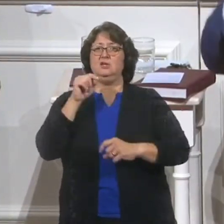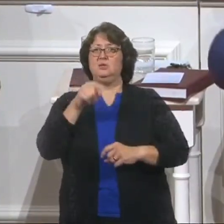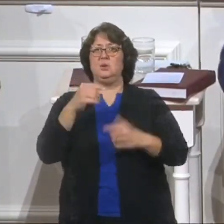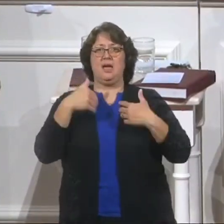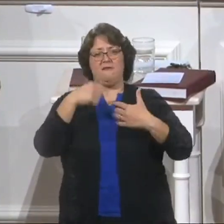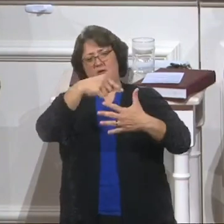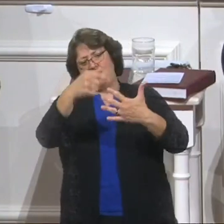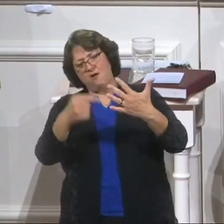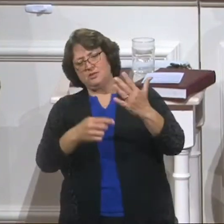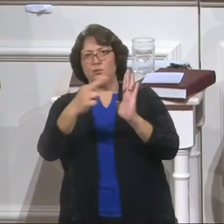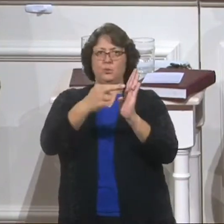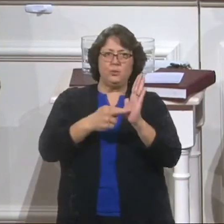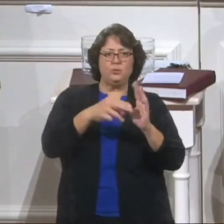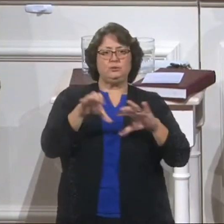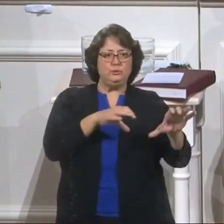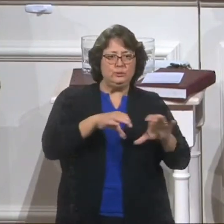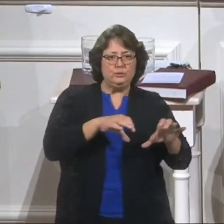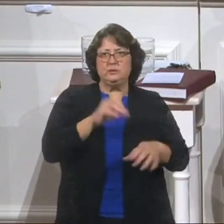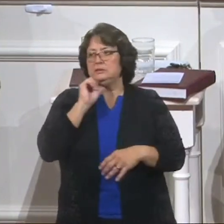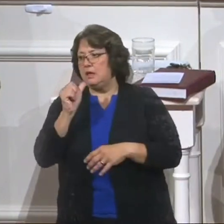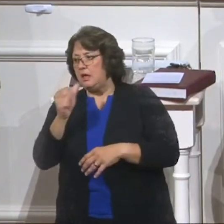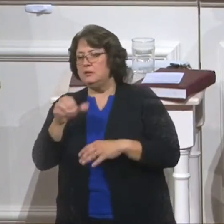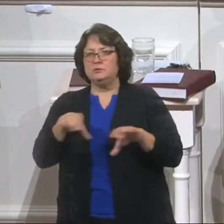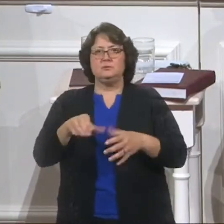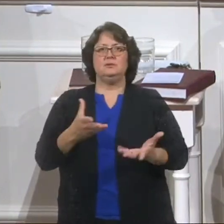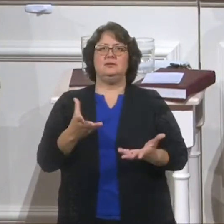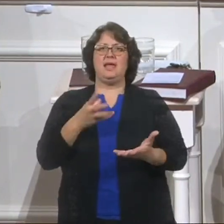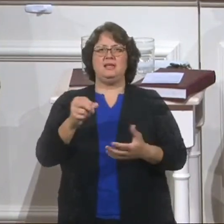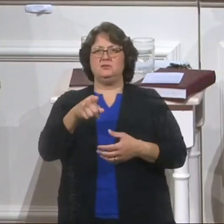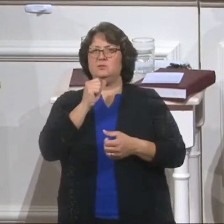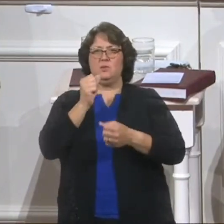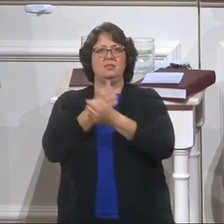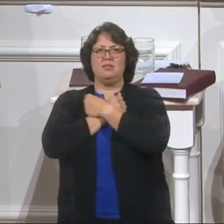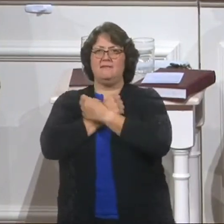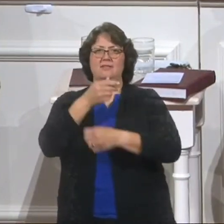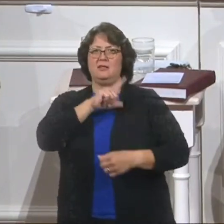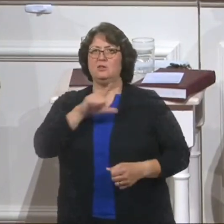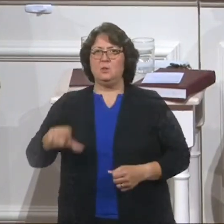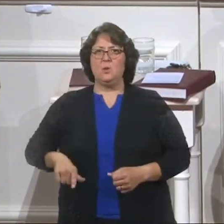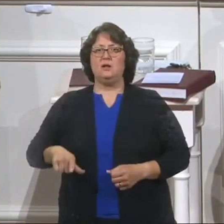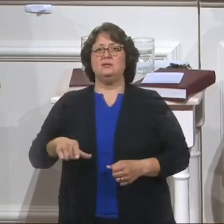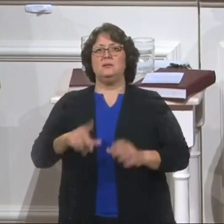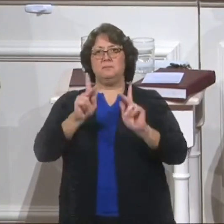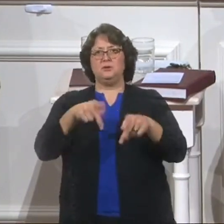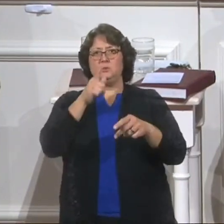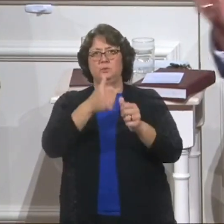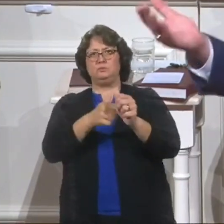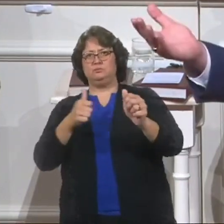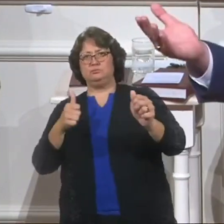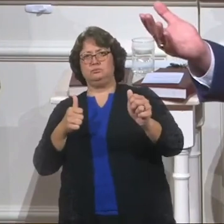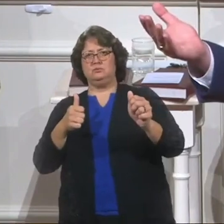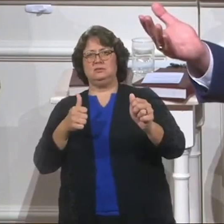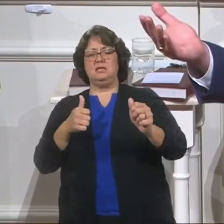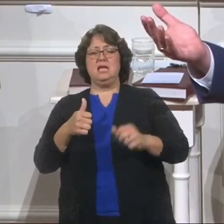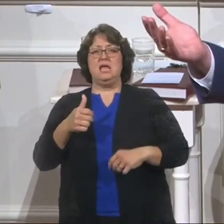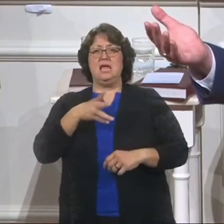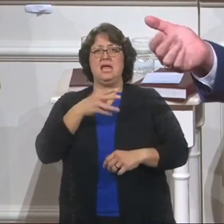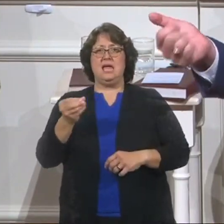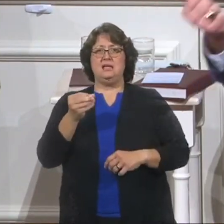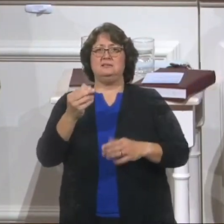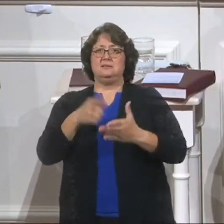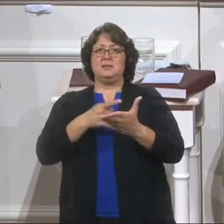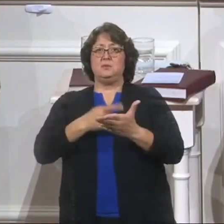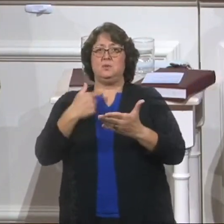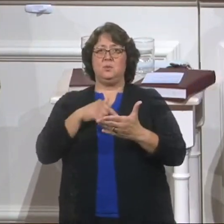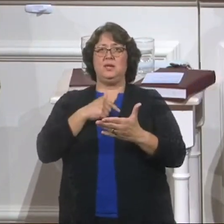these rules and do's and don'ts, but you're not have a love for the Lord. The person getting away from, as soon as we can have phylacteries in a church, and we